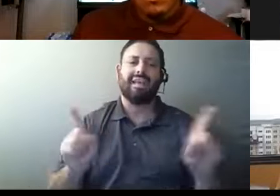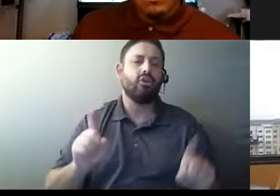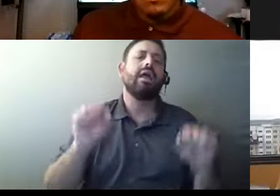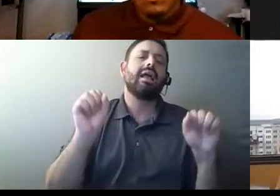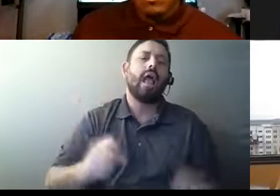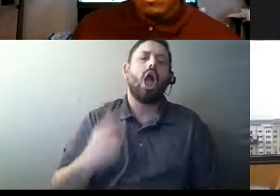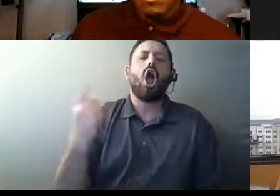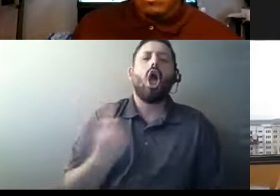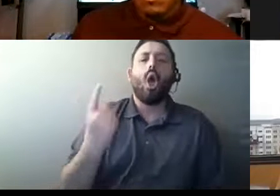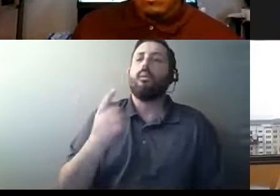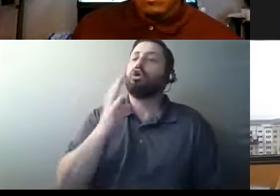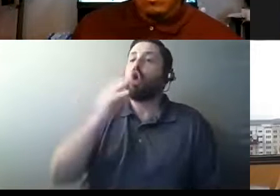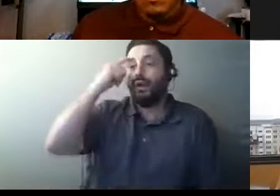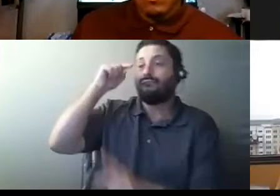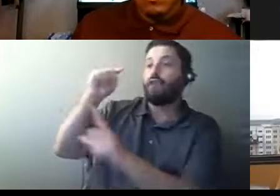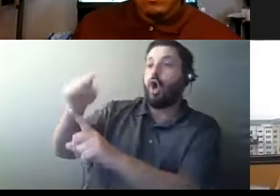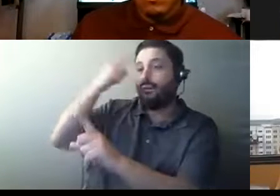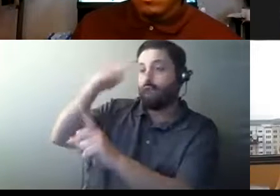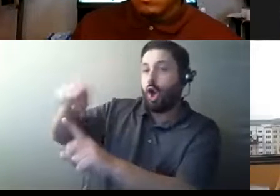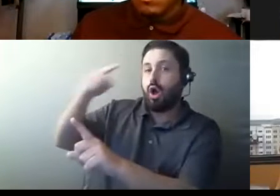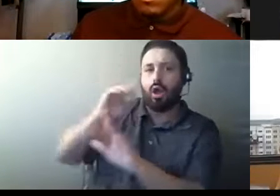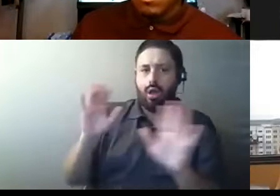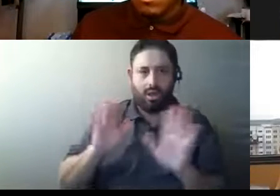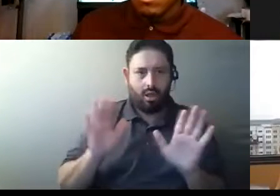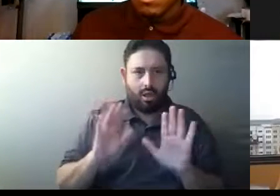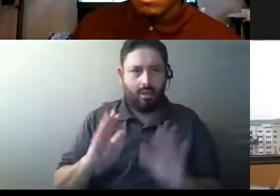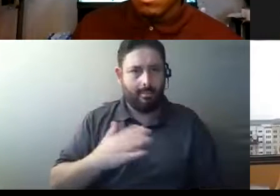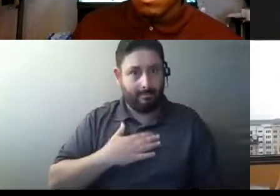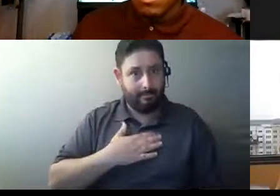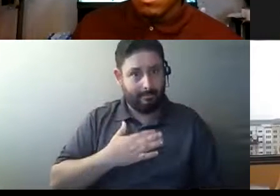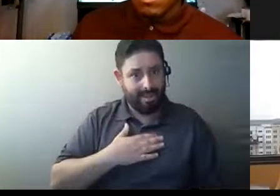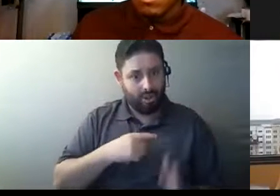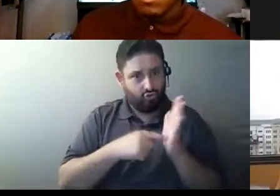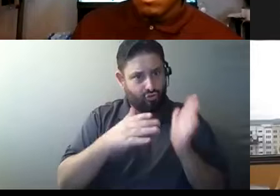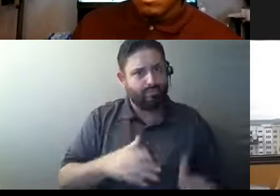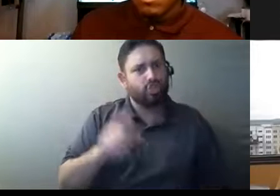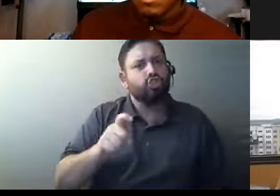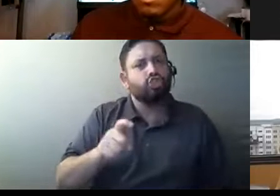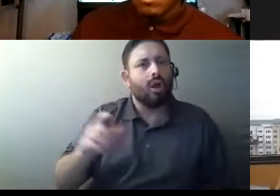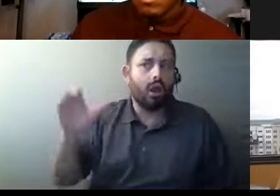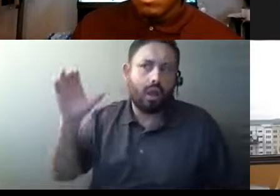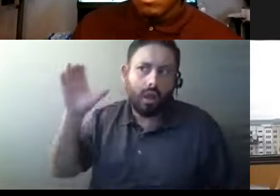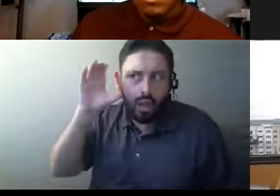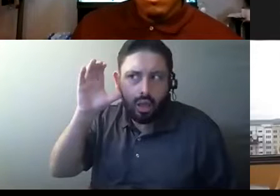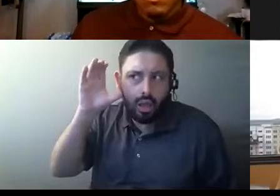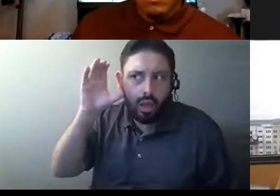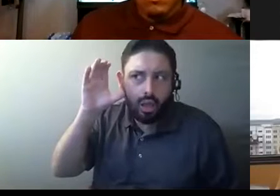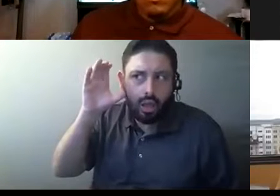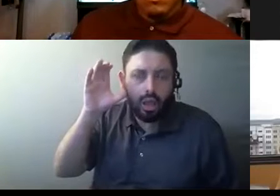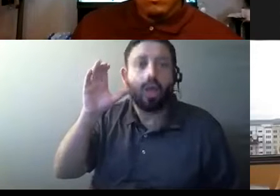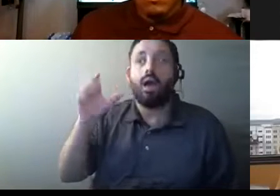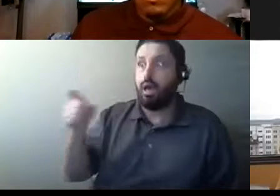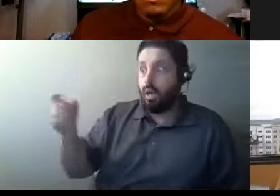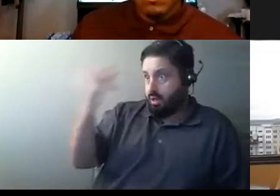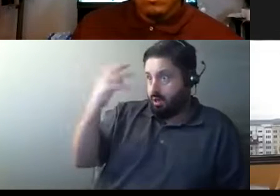for the needs of others, but I believe as representatives, it's our job to let the community speak for itself, and we are to amplify that